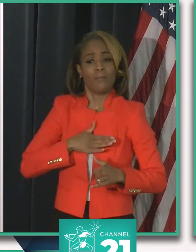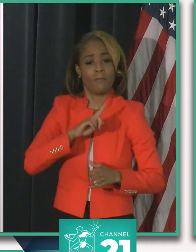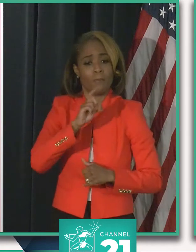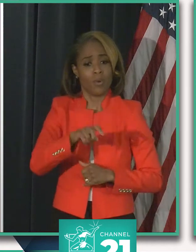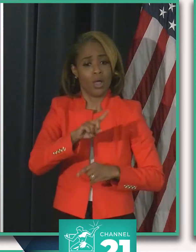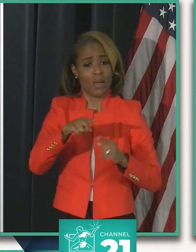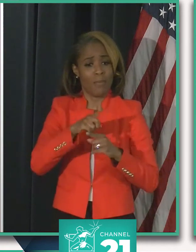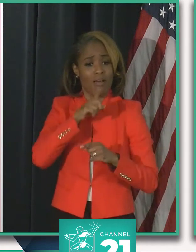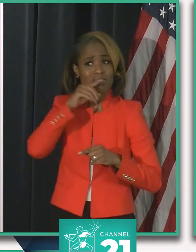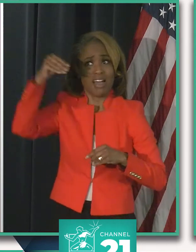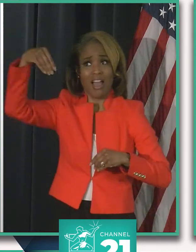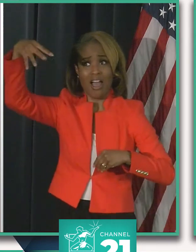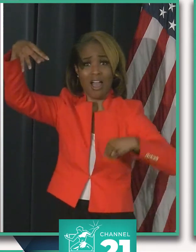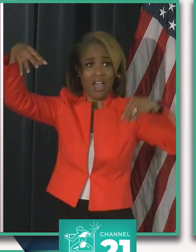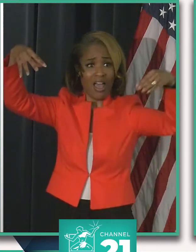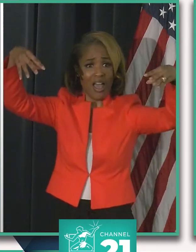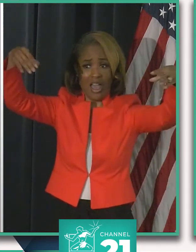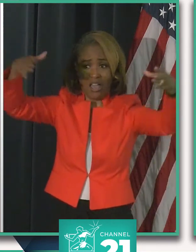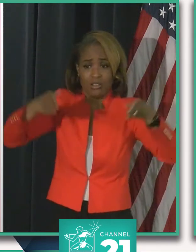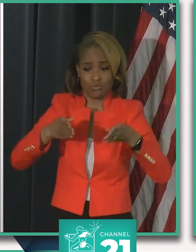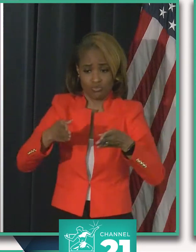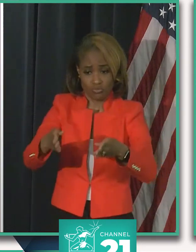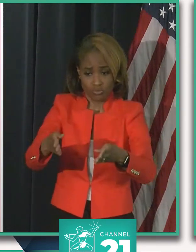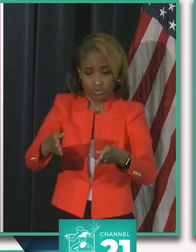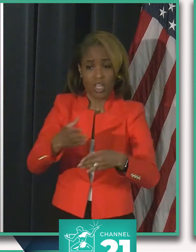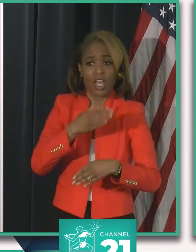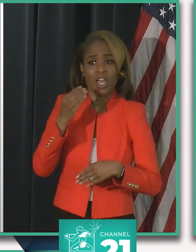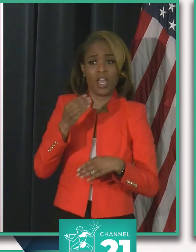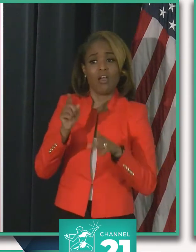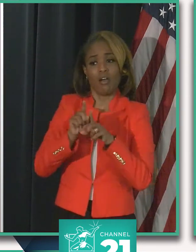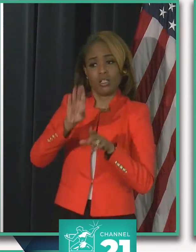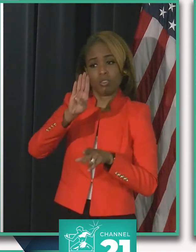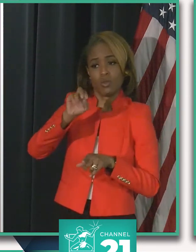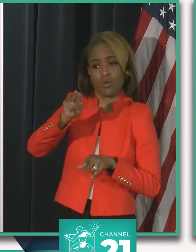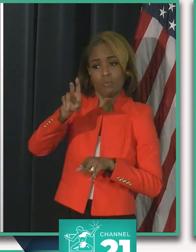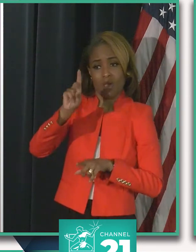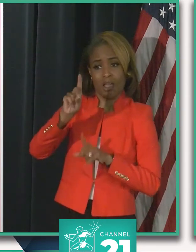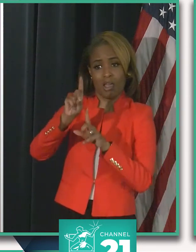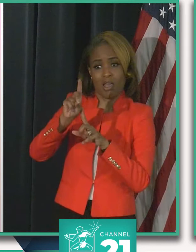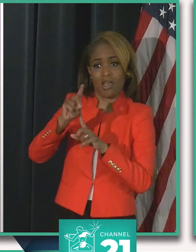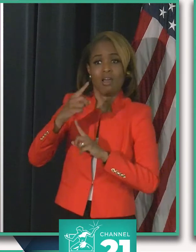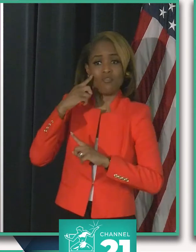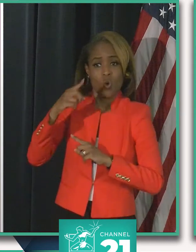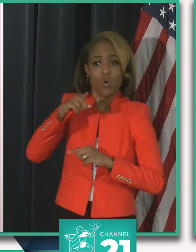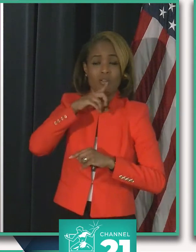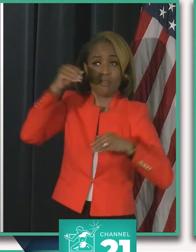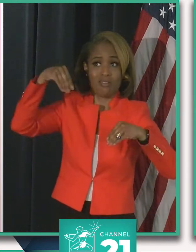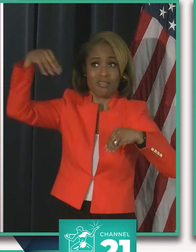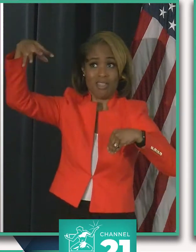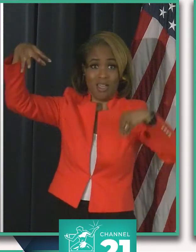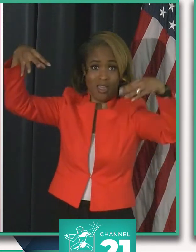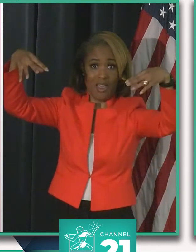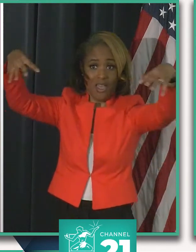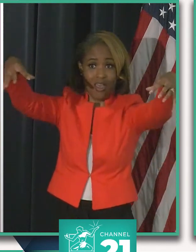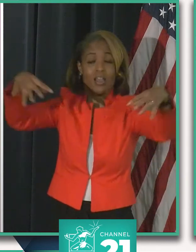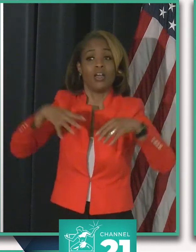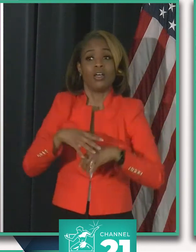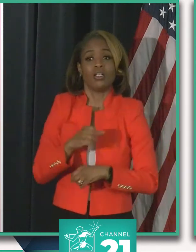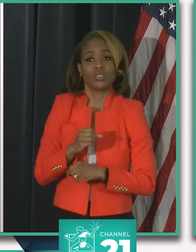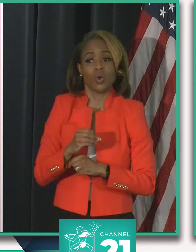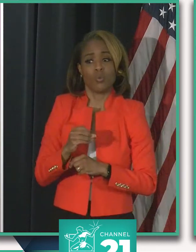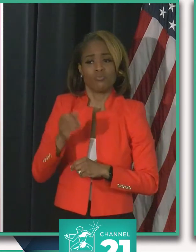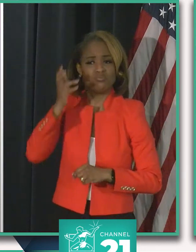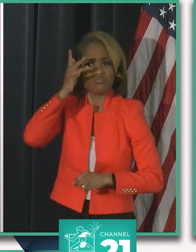street lighting. Right. And the bonding that was levied for the street lighting. Right. So in